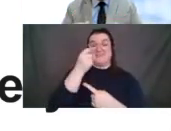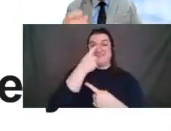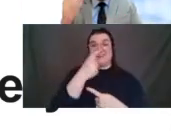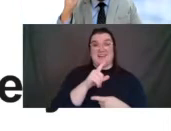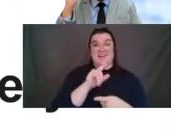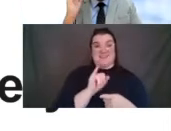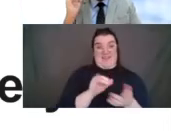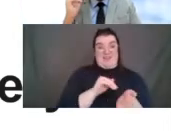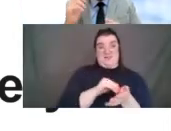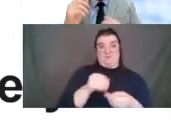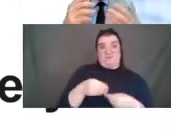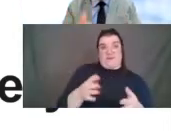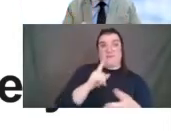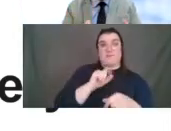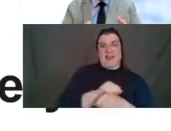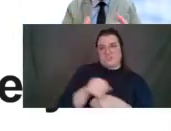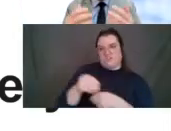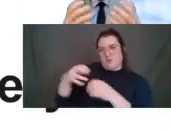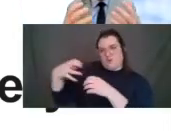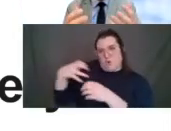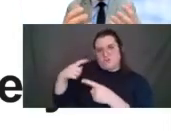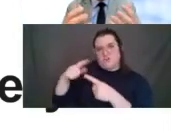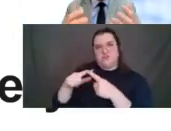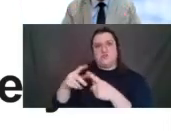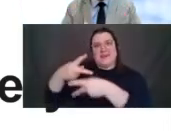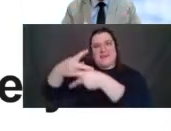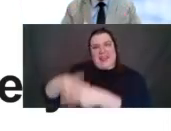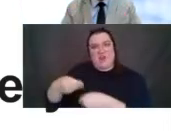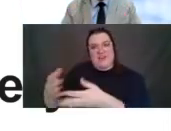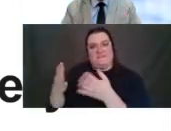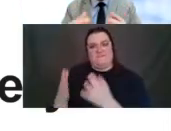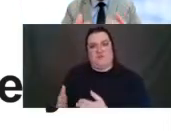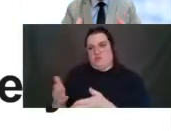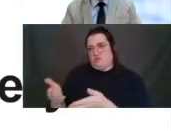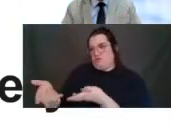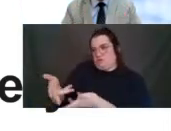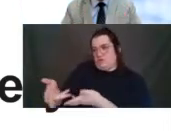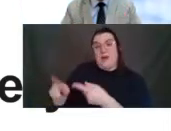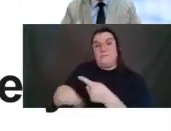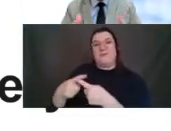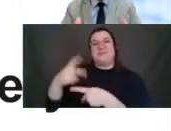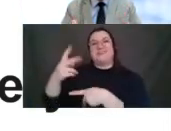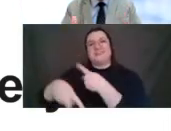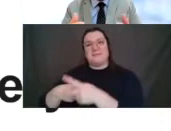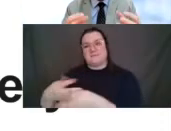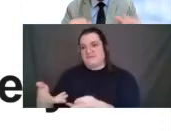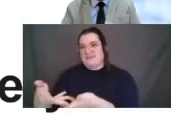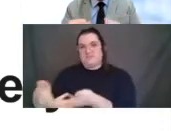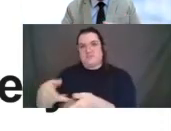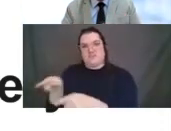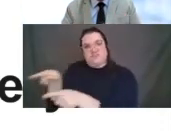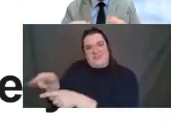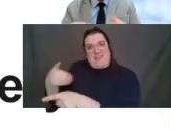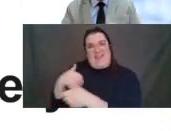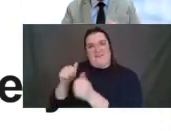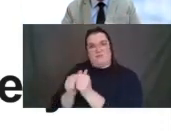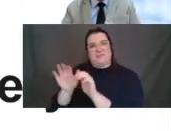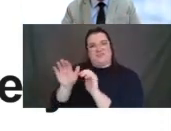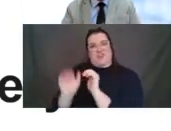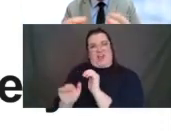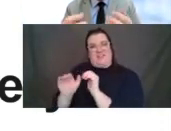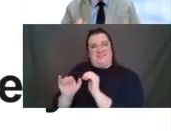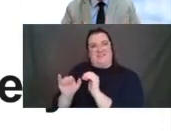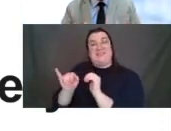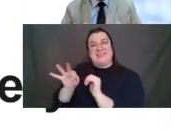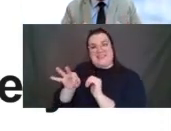via telehealth to a caregiver to engage in the types of interactions that the provider would be doing with the child if they were delivering those services